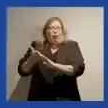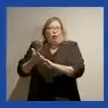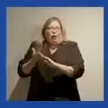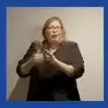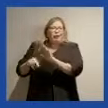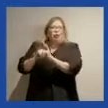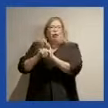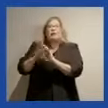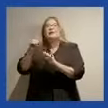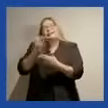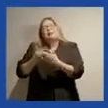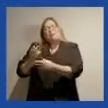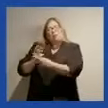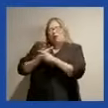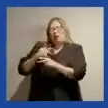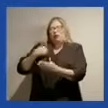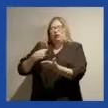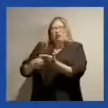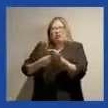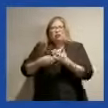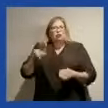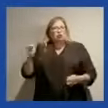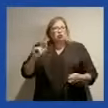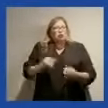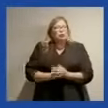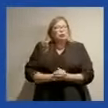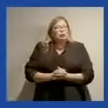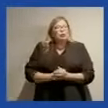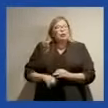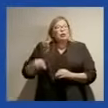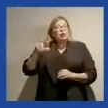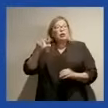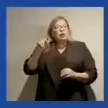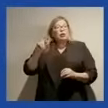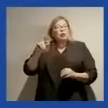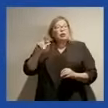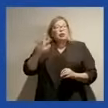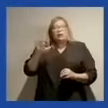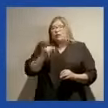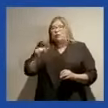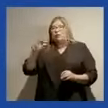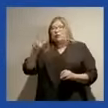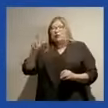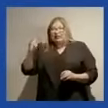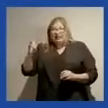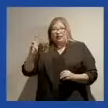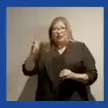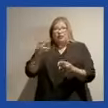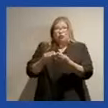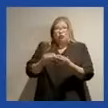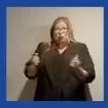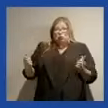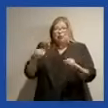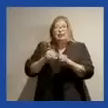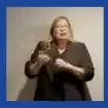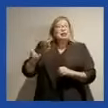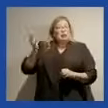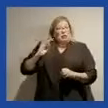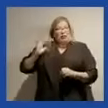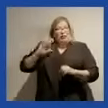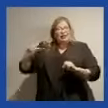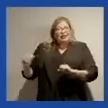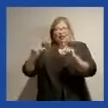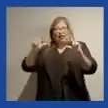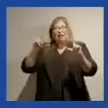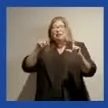borrowing that we'll discuss as well. The 2025-26 solutions, Previous slide, I'll go back. It's for this budget